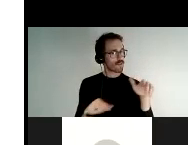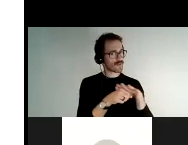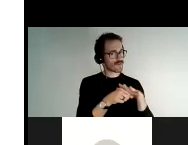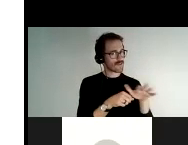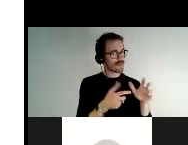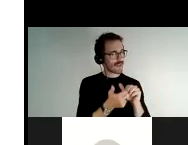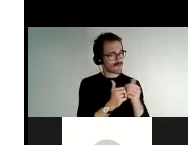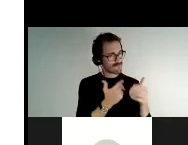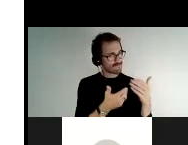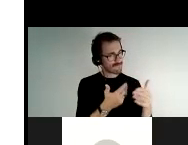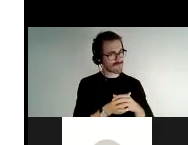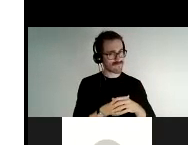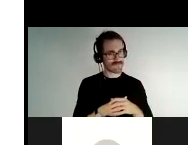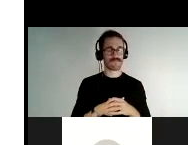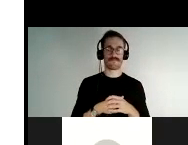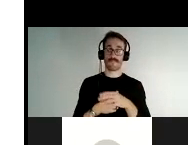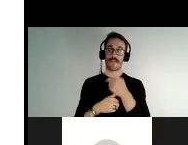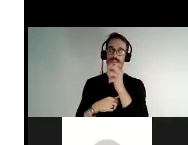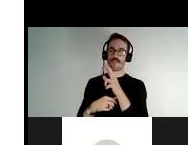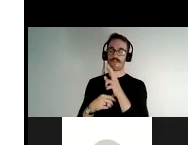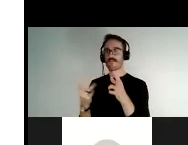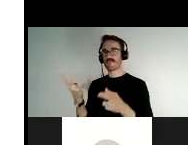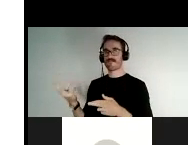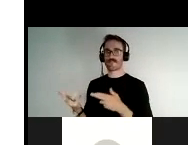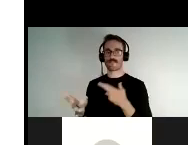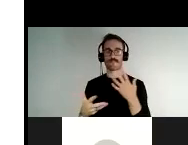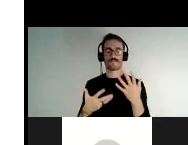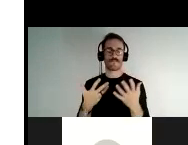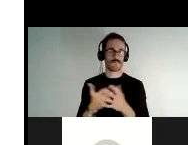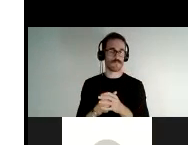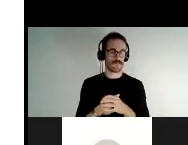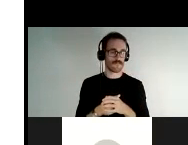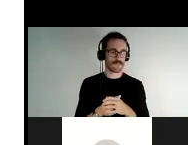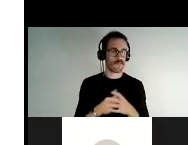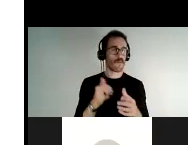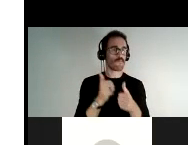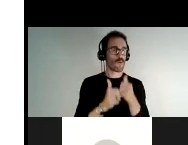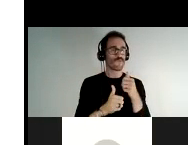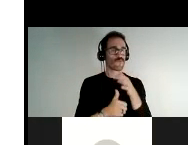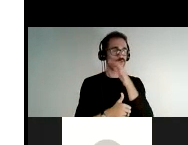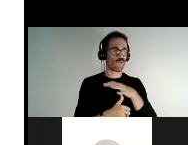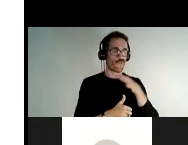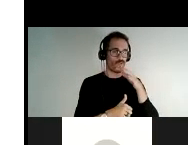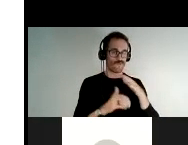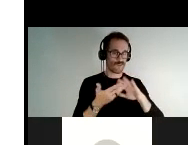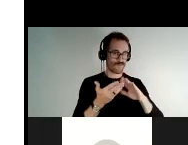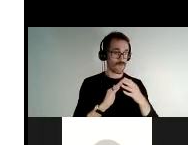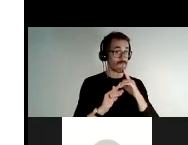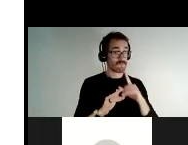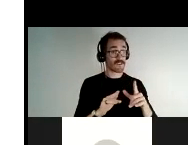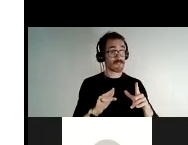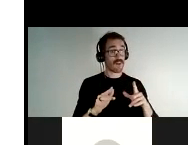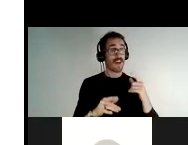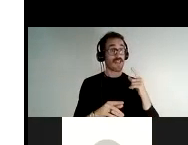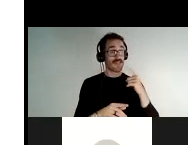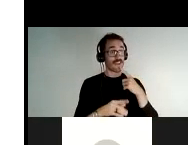Anything? I'd say, I know you're up there. you know, most rural communities are actually quite accepting. I